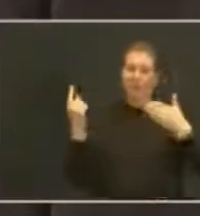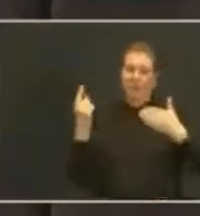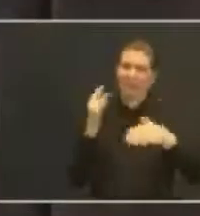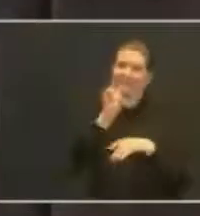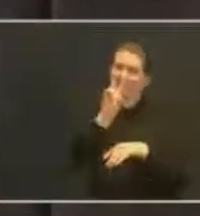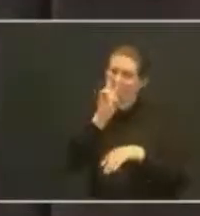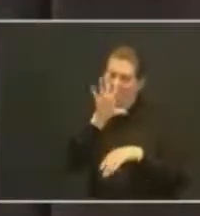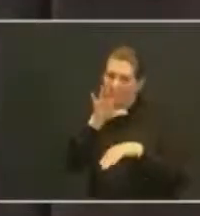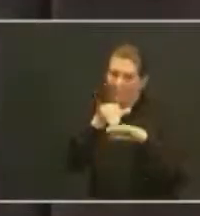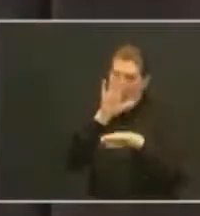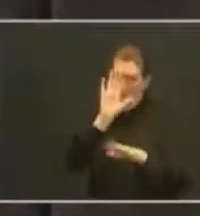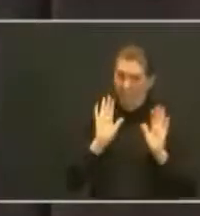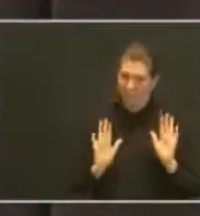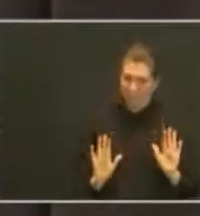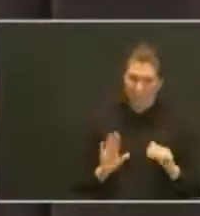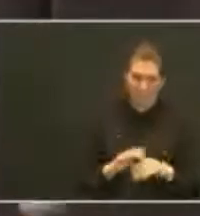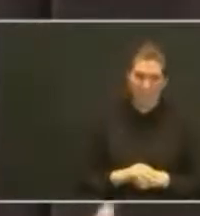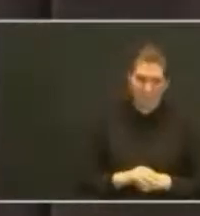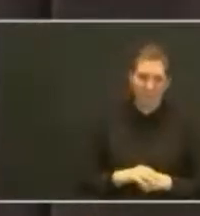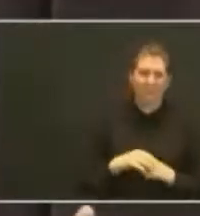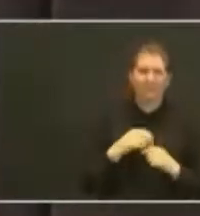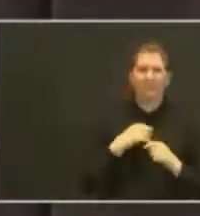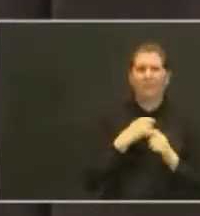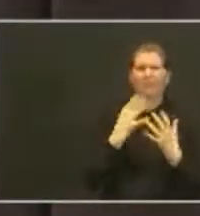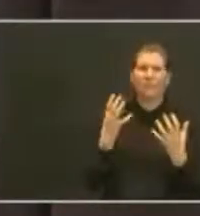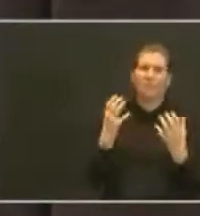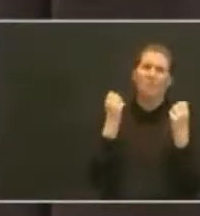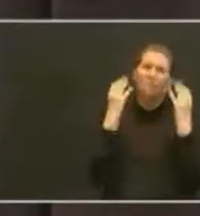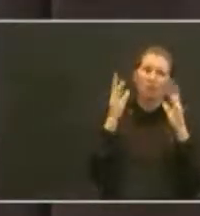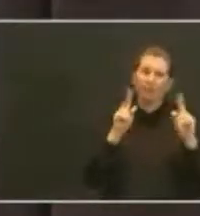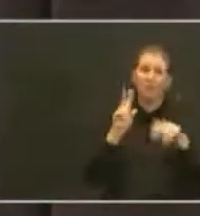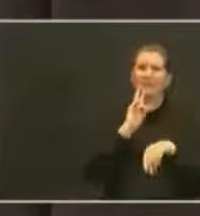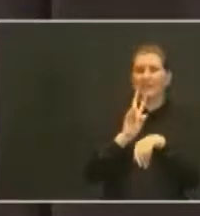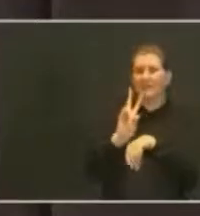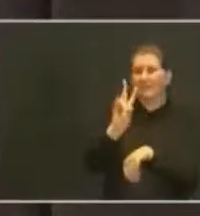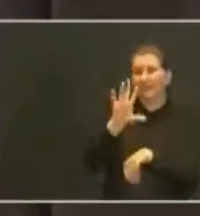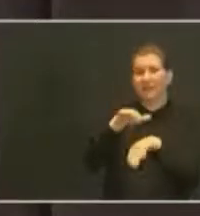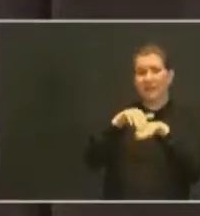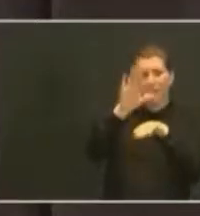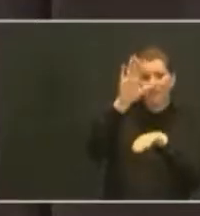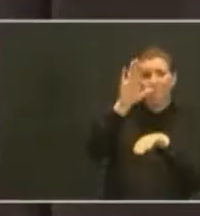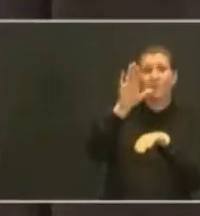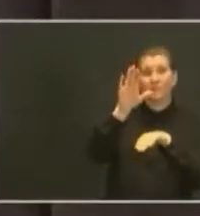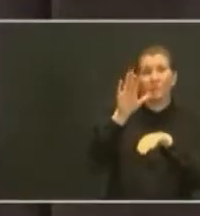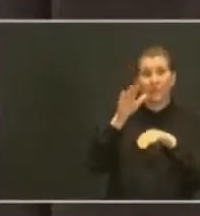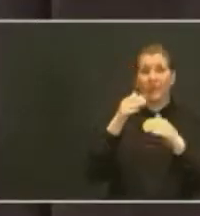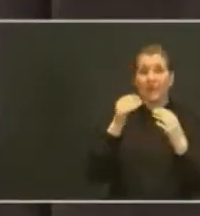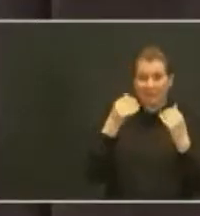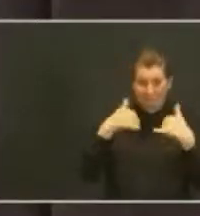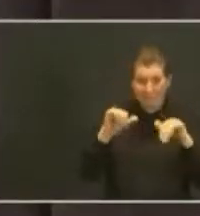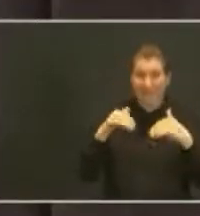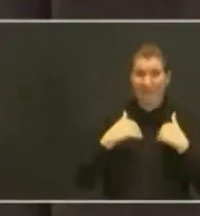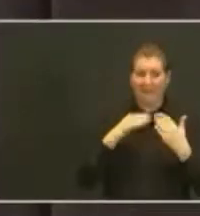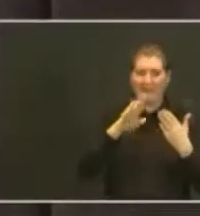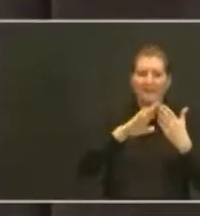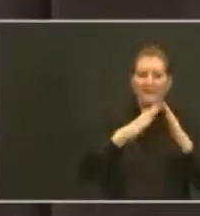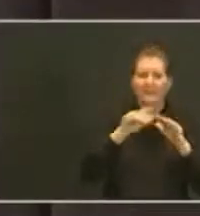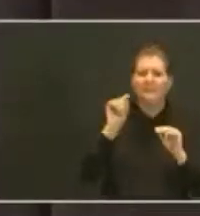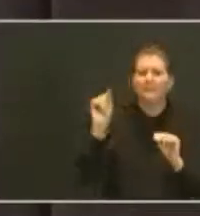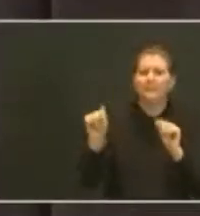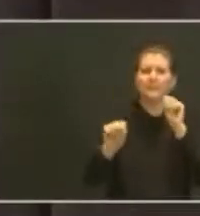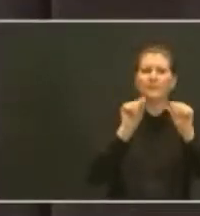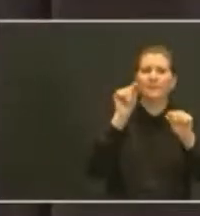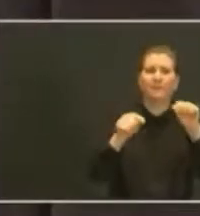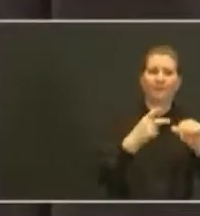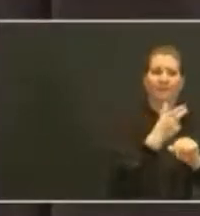older into our large vaccination sites and to continue with our municipalities, as well as have the opportunity in our pharmacies. And